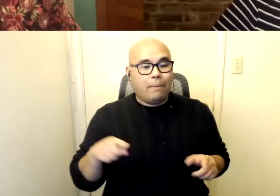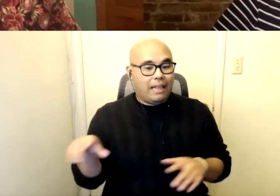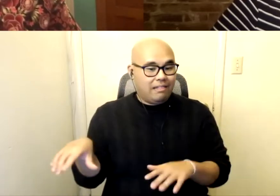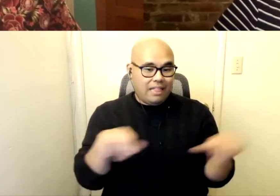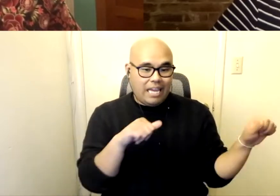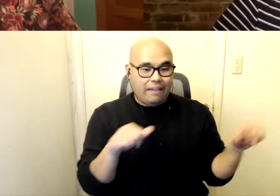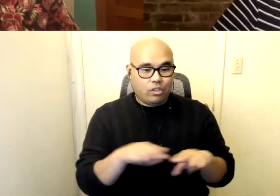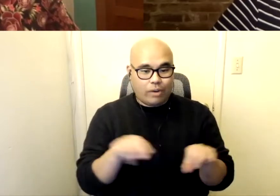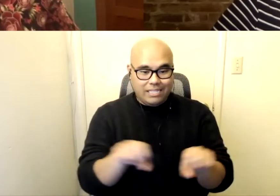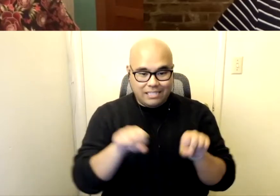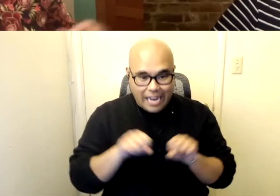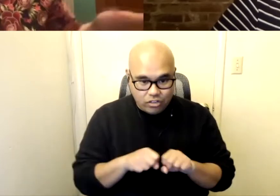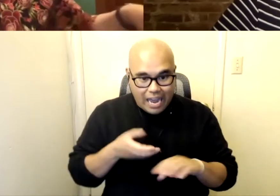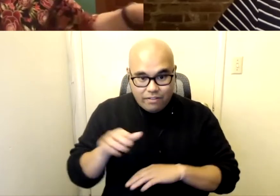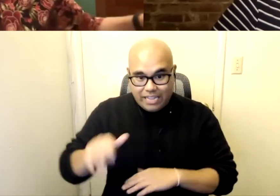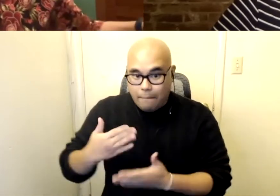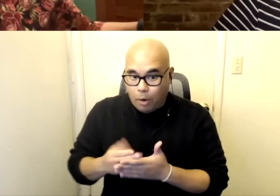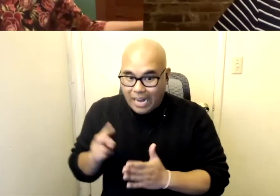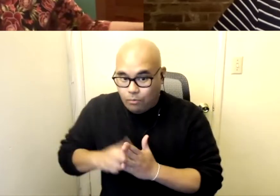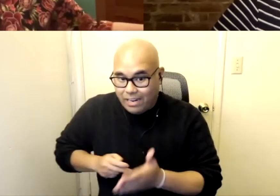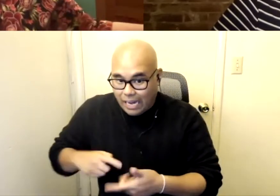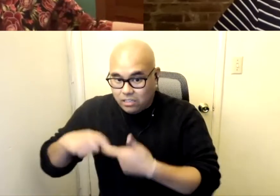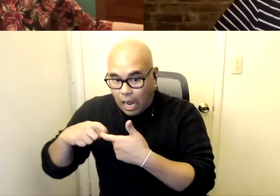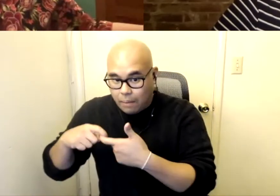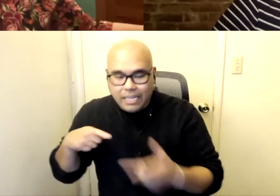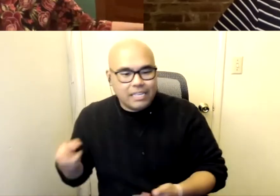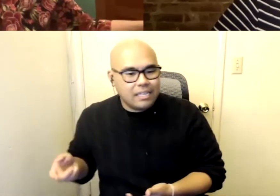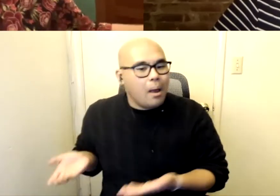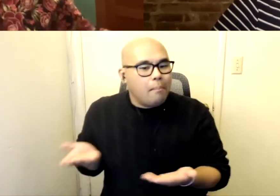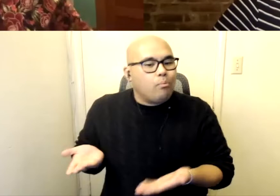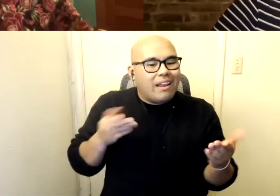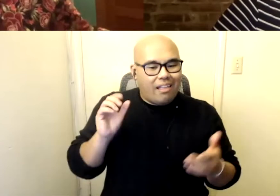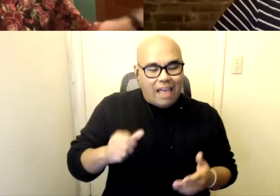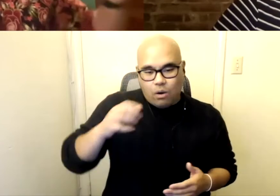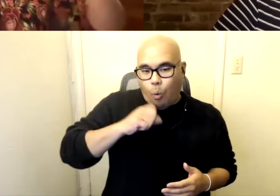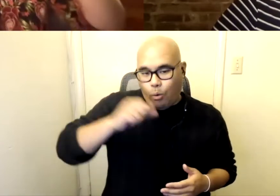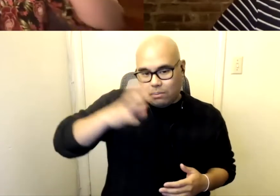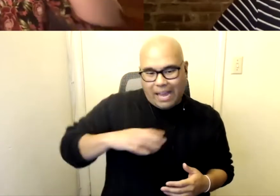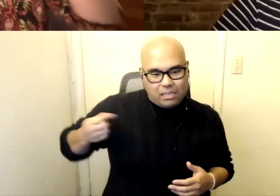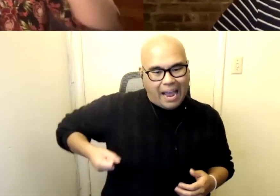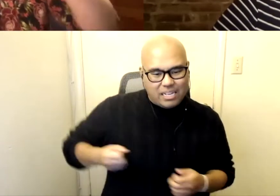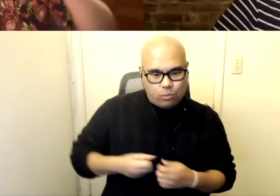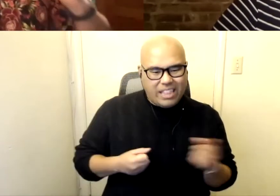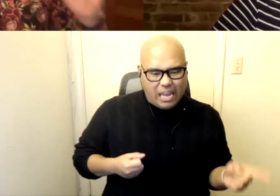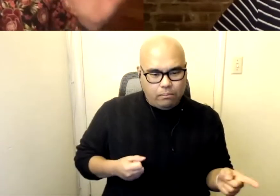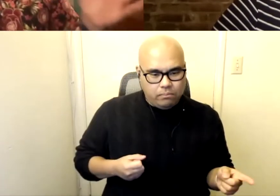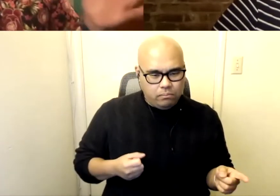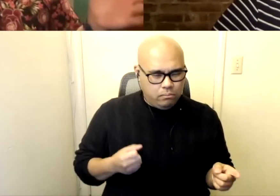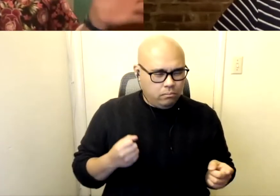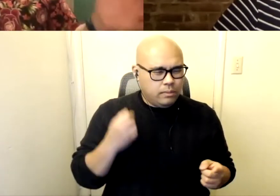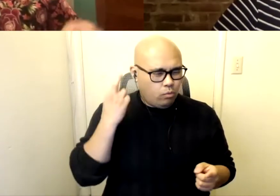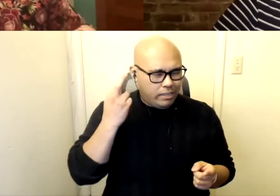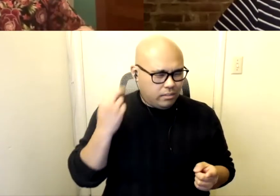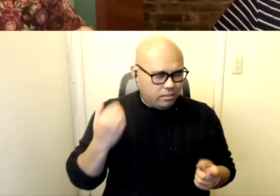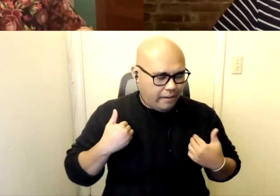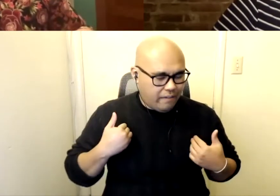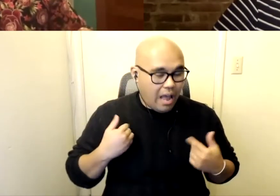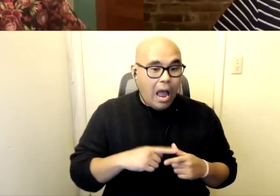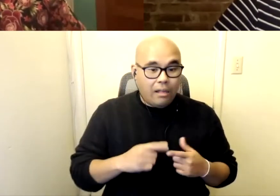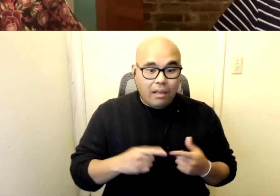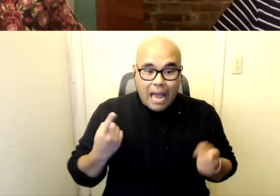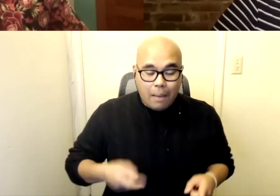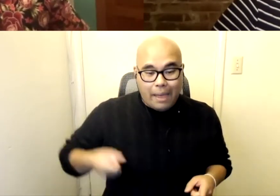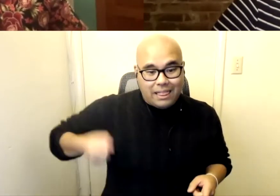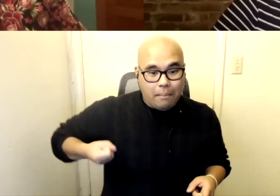station after the scene that I read, he's carrying that old man's bag with him for various reasons. And and then it turns out that the